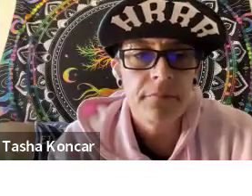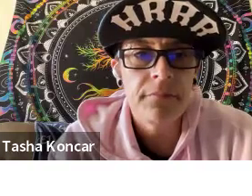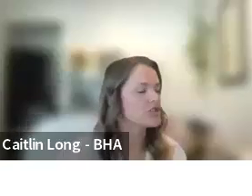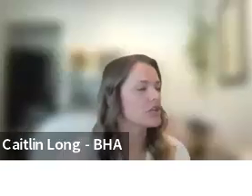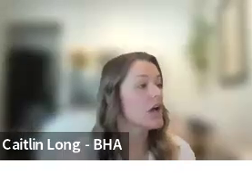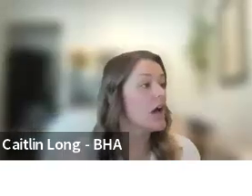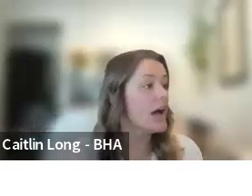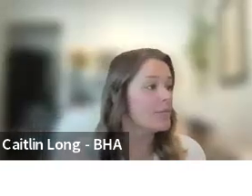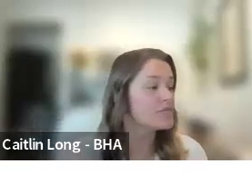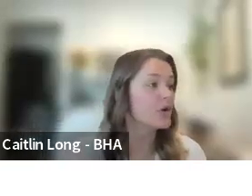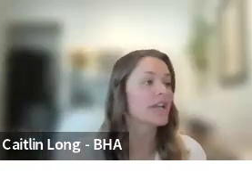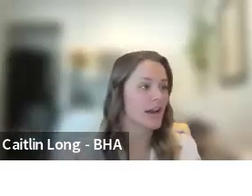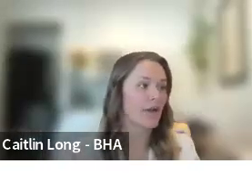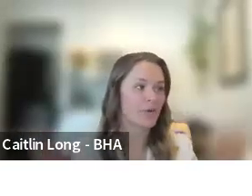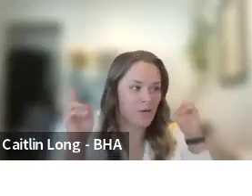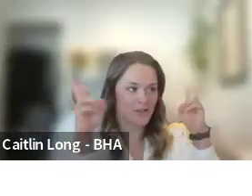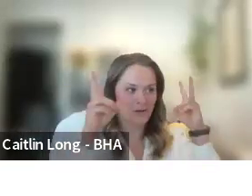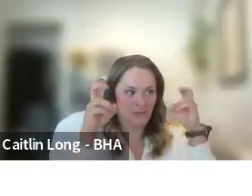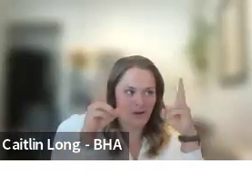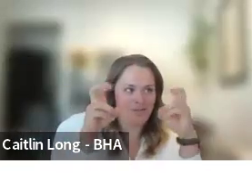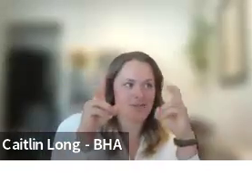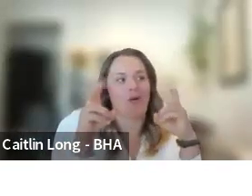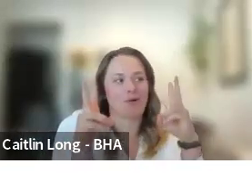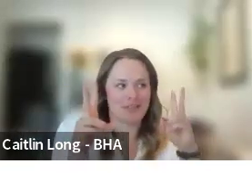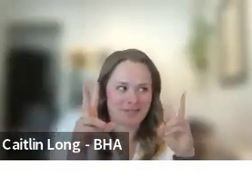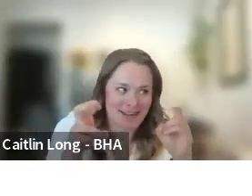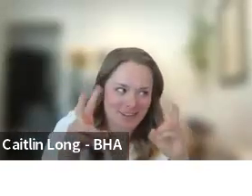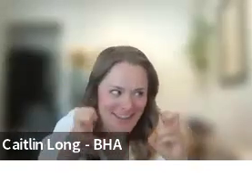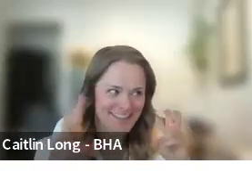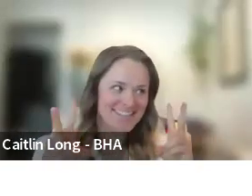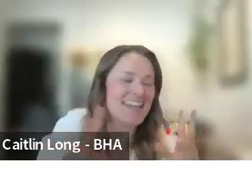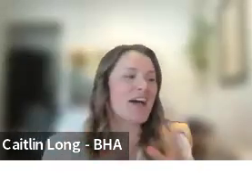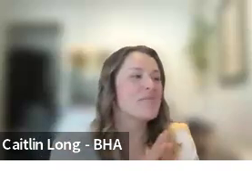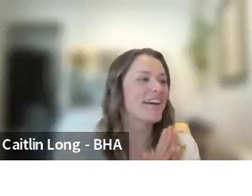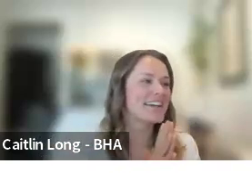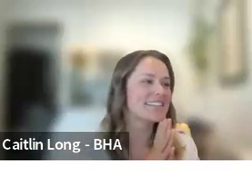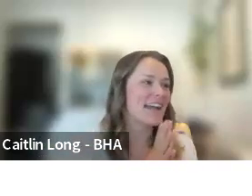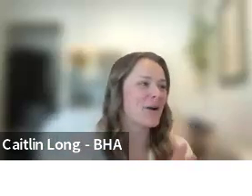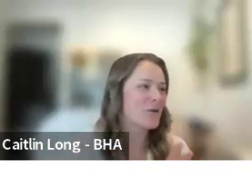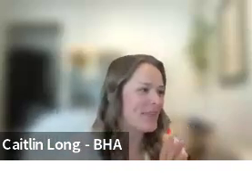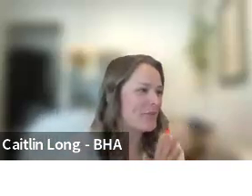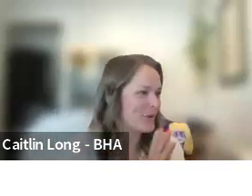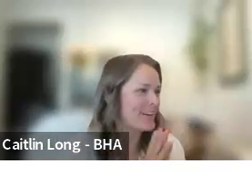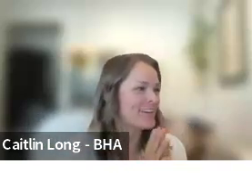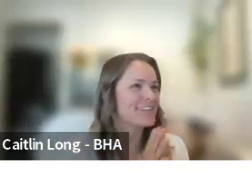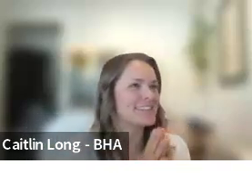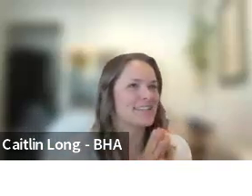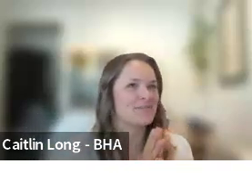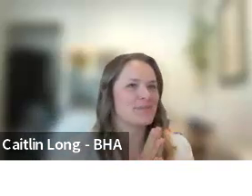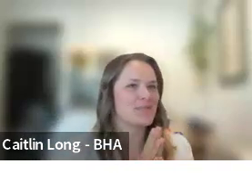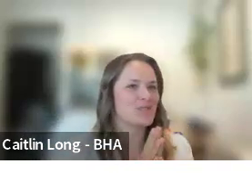I understood your question. So again, I want to do the parenthesis quotes of standardized, because I know that